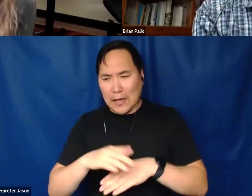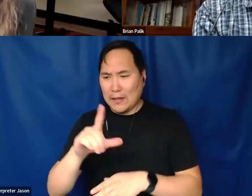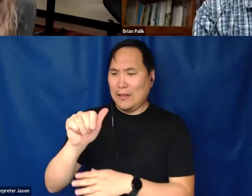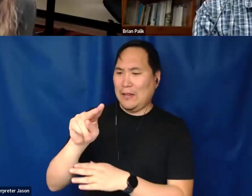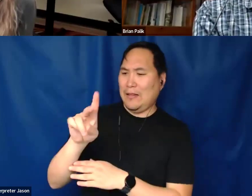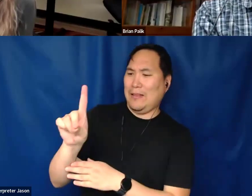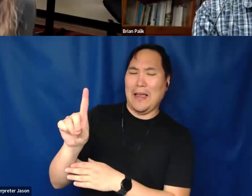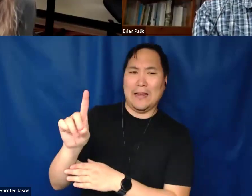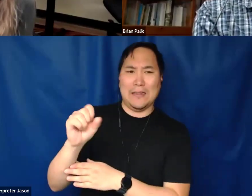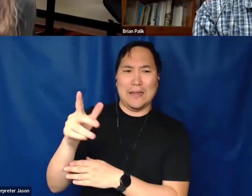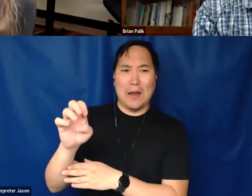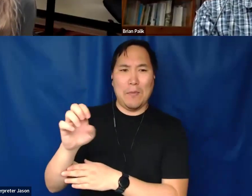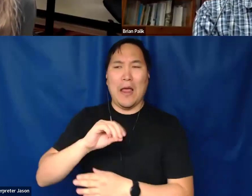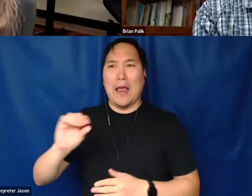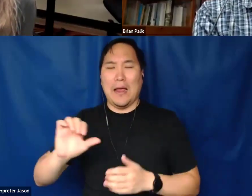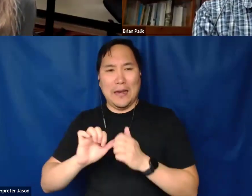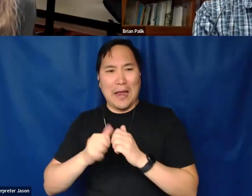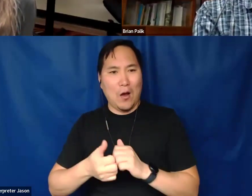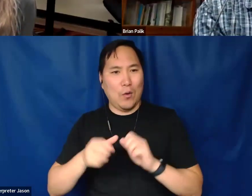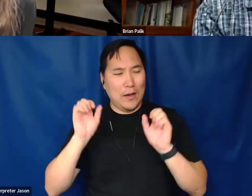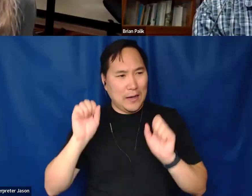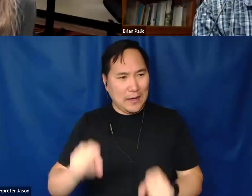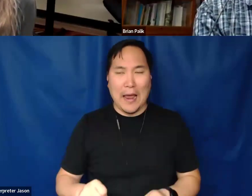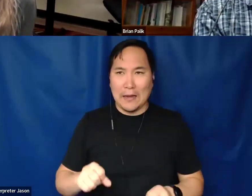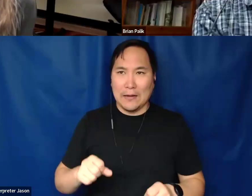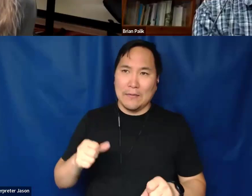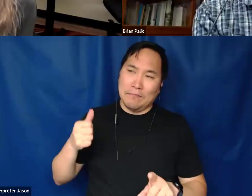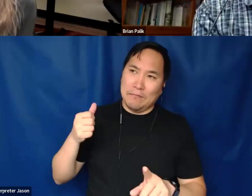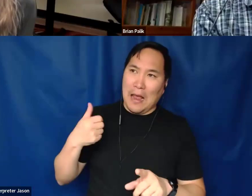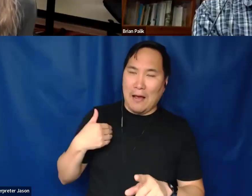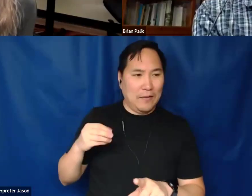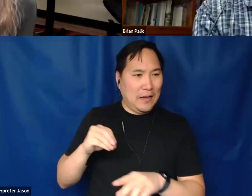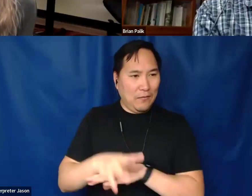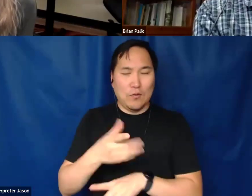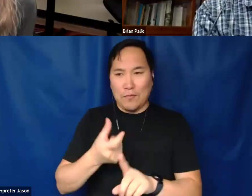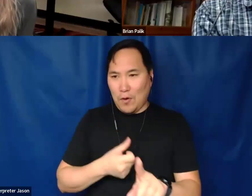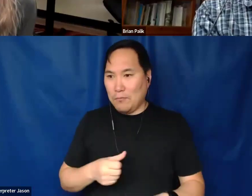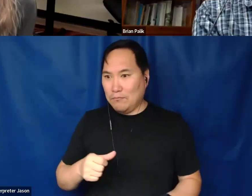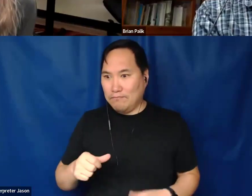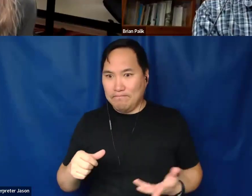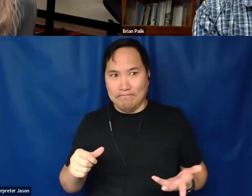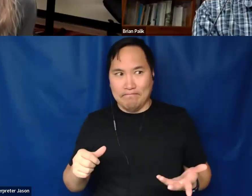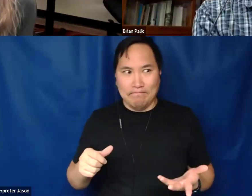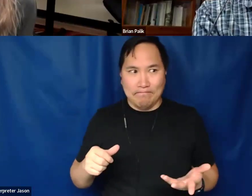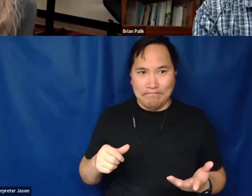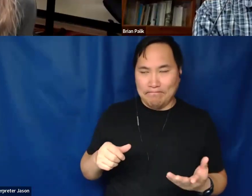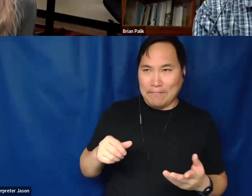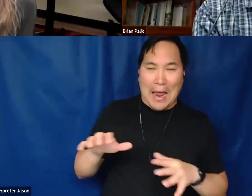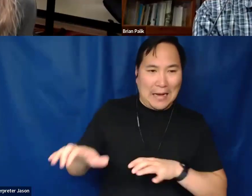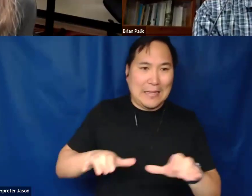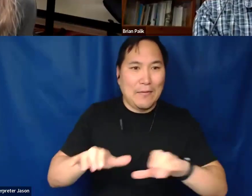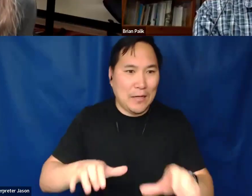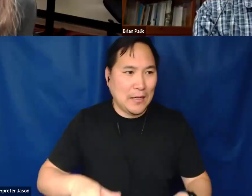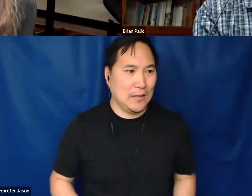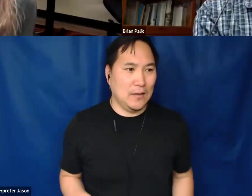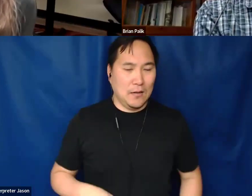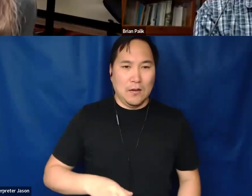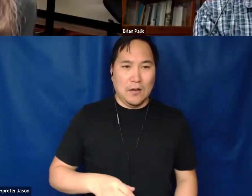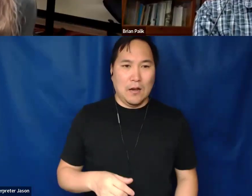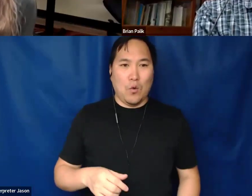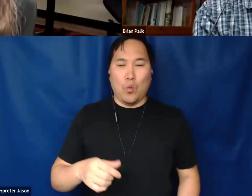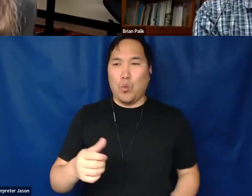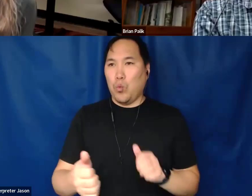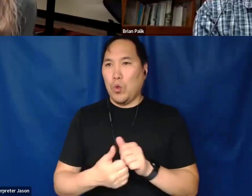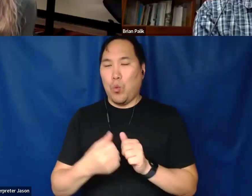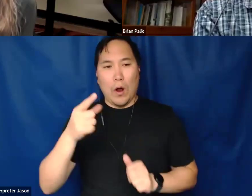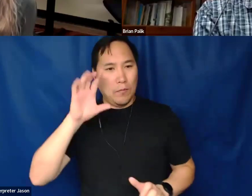they're influenced by stand scale activity. And again, I pointed out with, really quickly with one picture, the whole